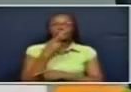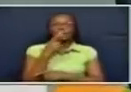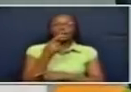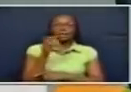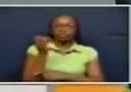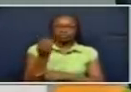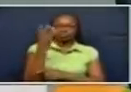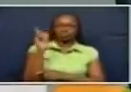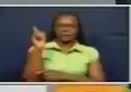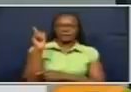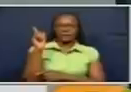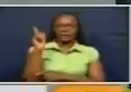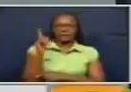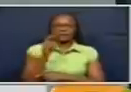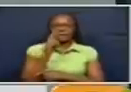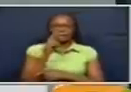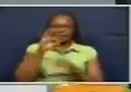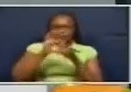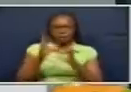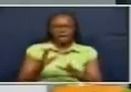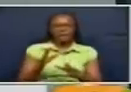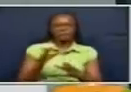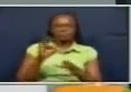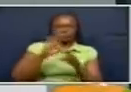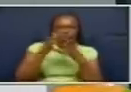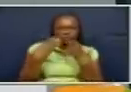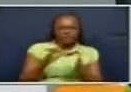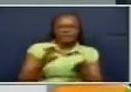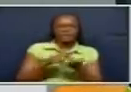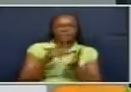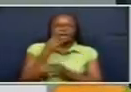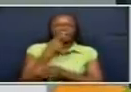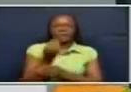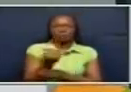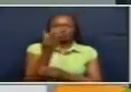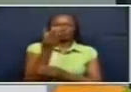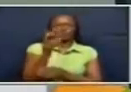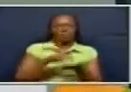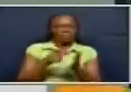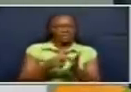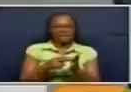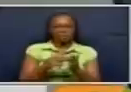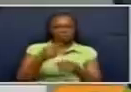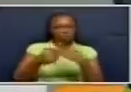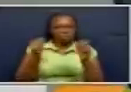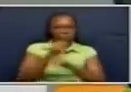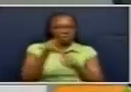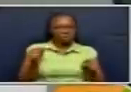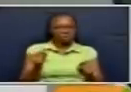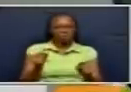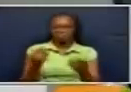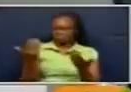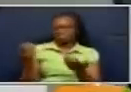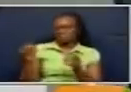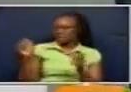has already been identified, exclamation mark in red. So yes, nothing more can happen. Nothing more can happen beyond that. And mm-hmm.